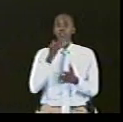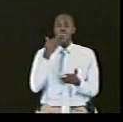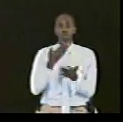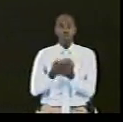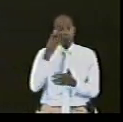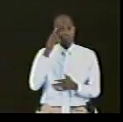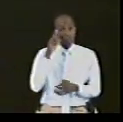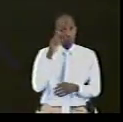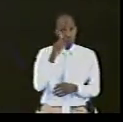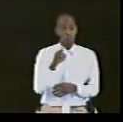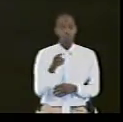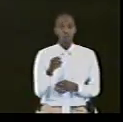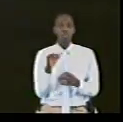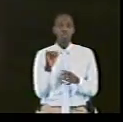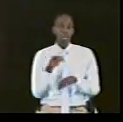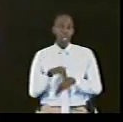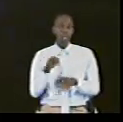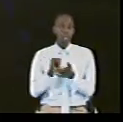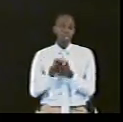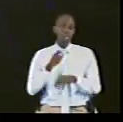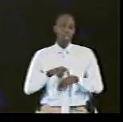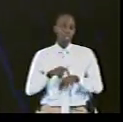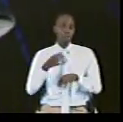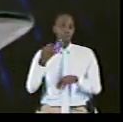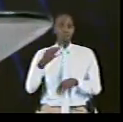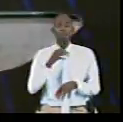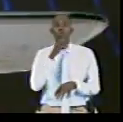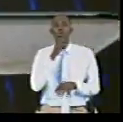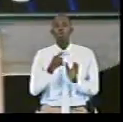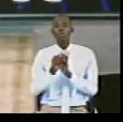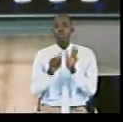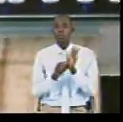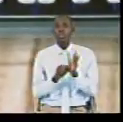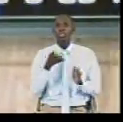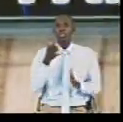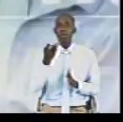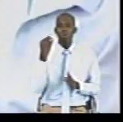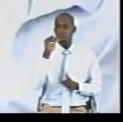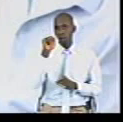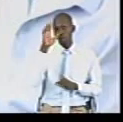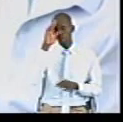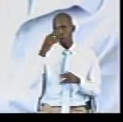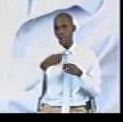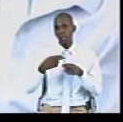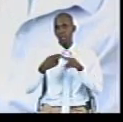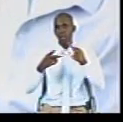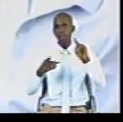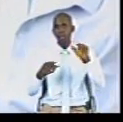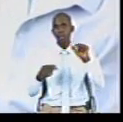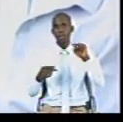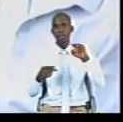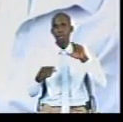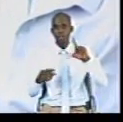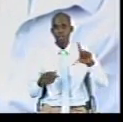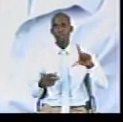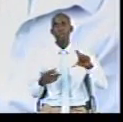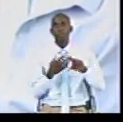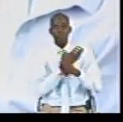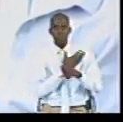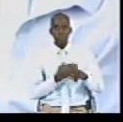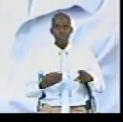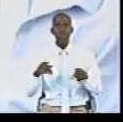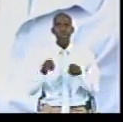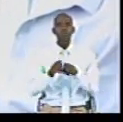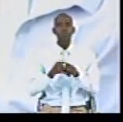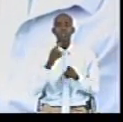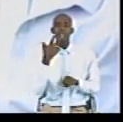was a Daniel that will stand alone, and then his three companions and friends go follow him.